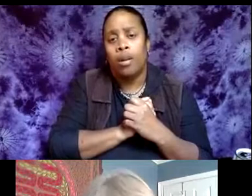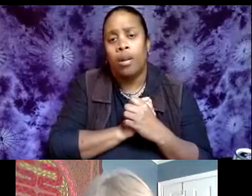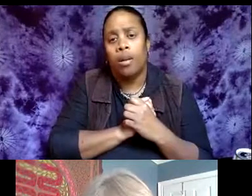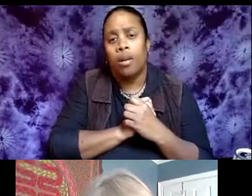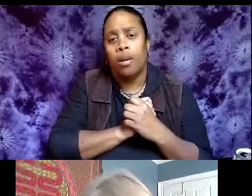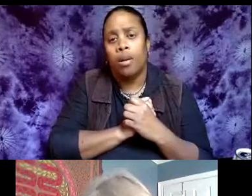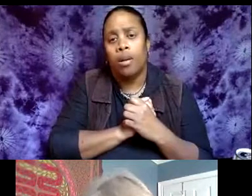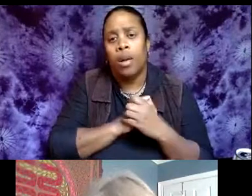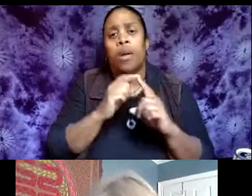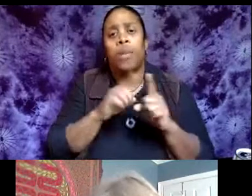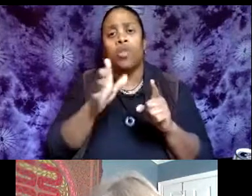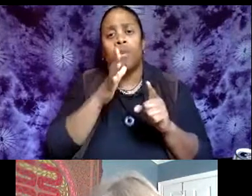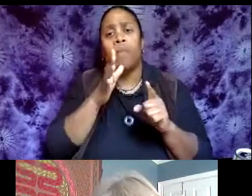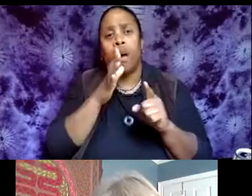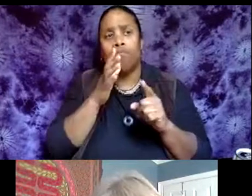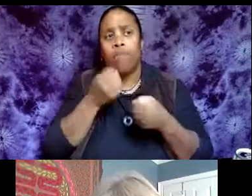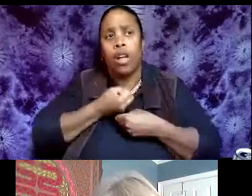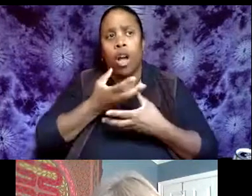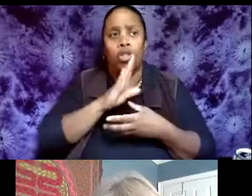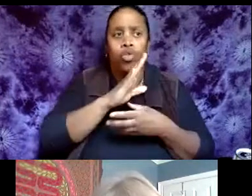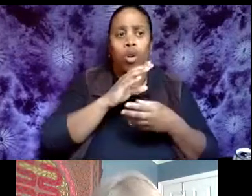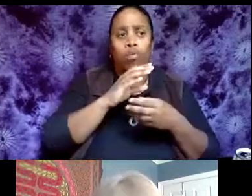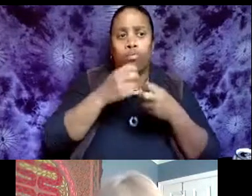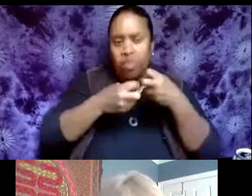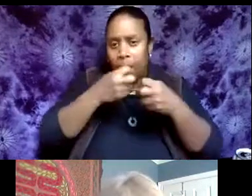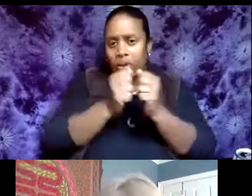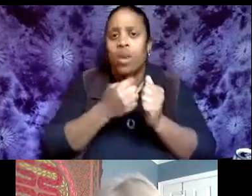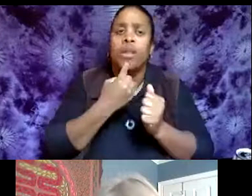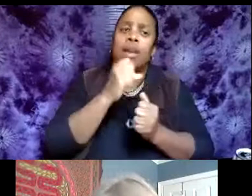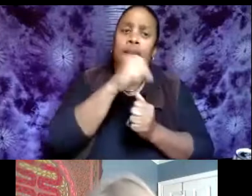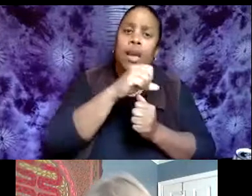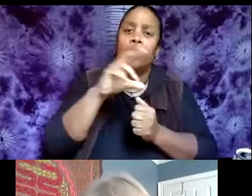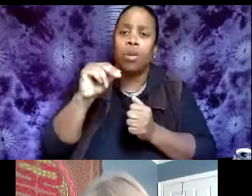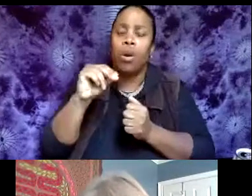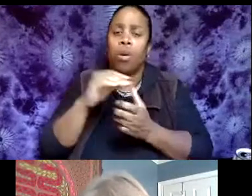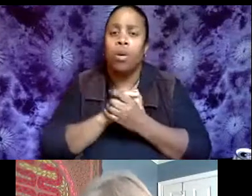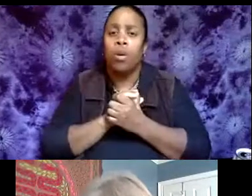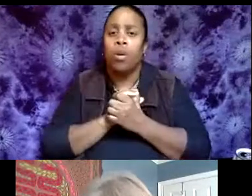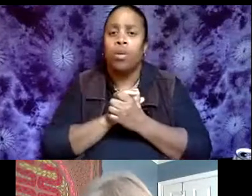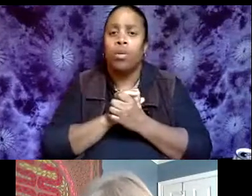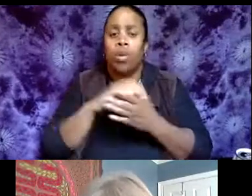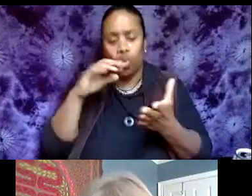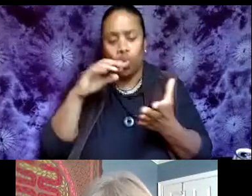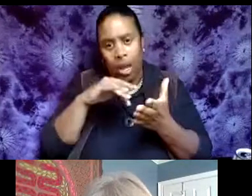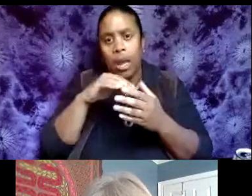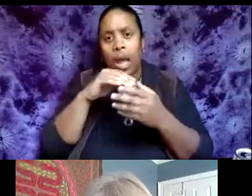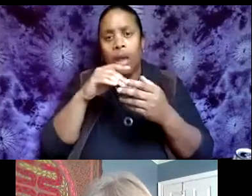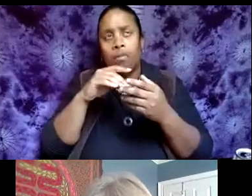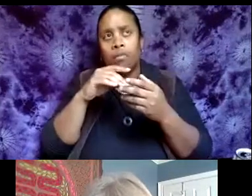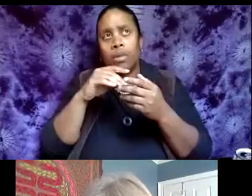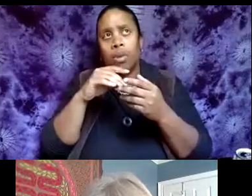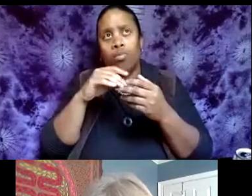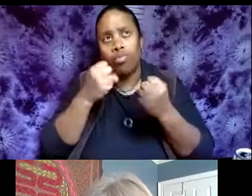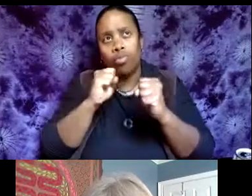your mom definitely is a big factor in that. And I would encourage you, it goes back to your first 2 years of life. So it's a big thing. So setting boundaries with your mom is like the hardest people in the